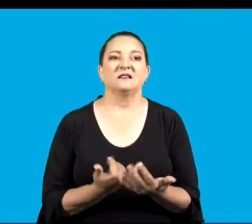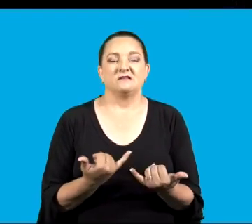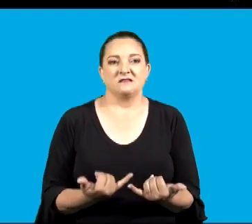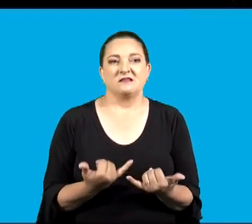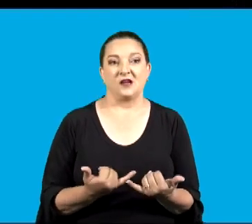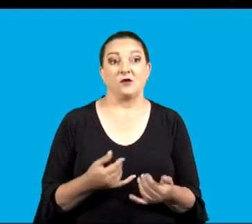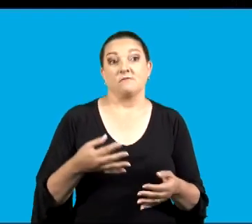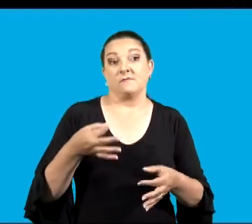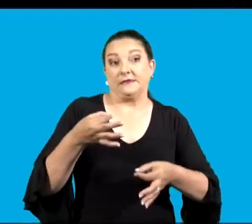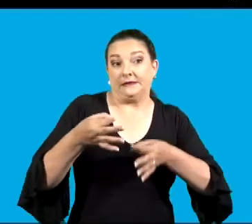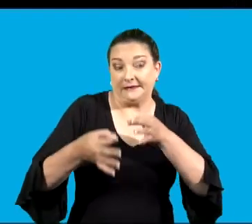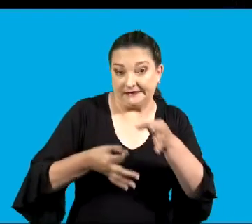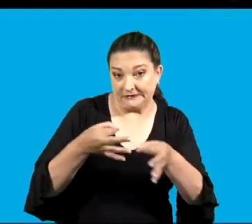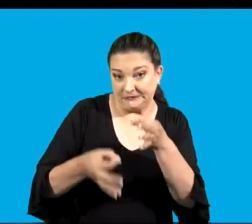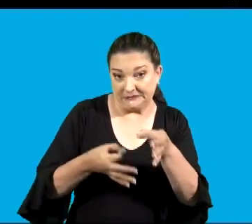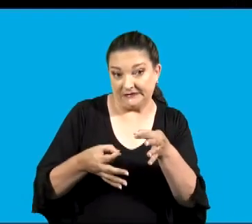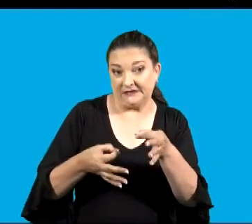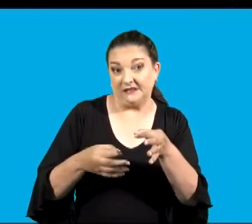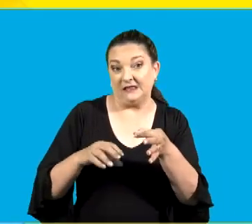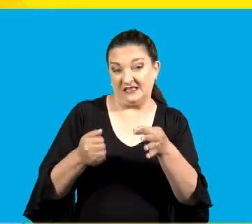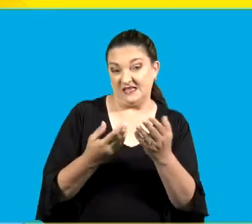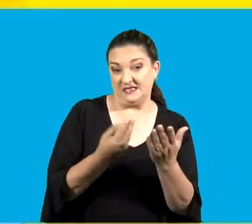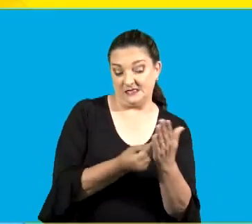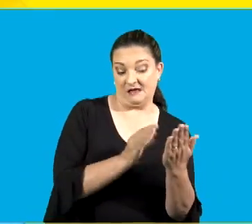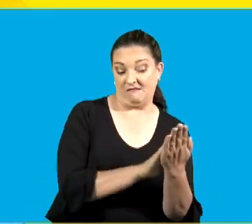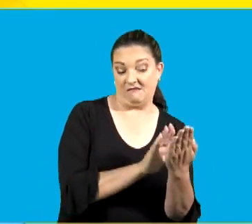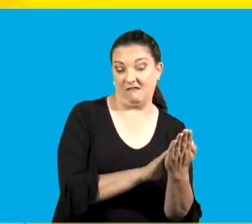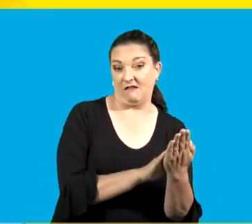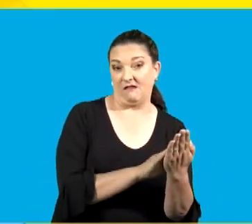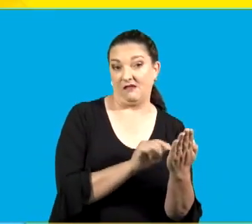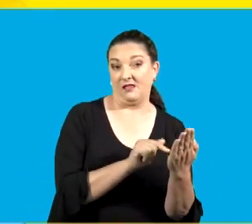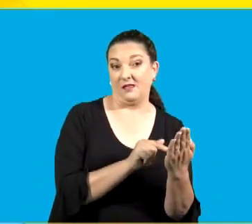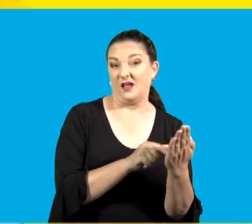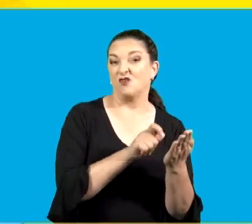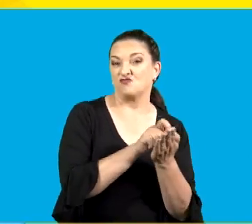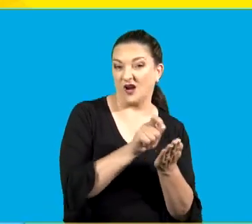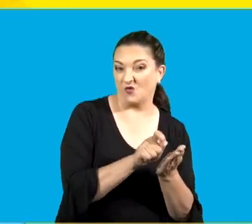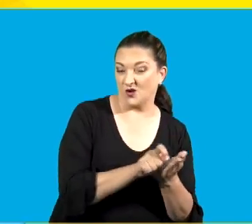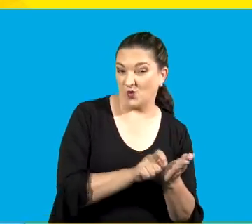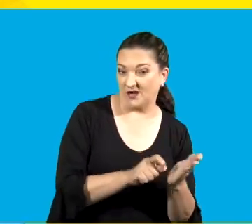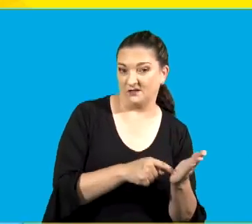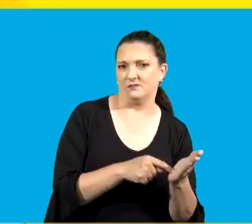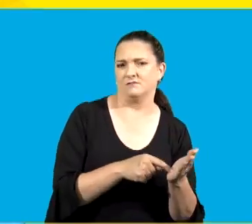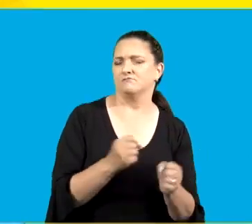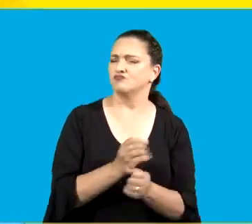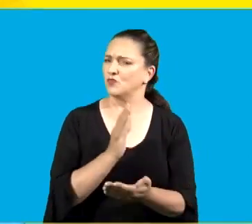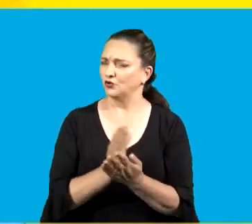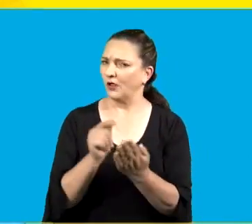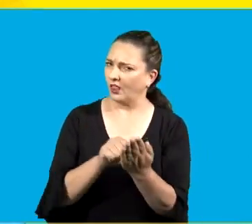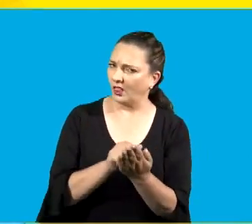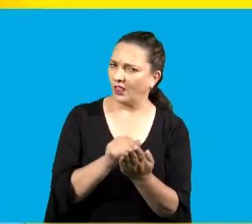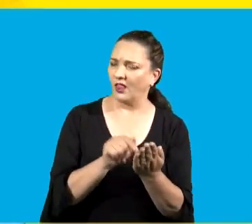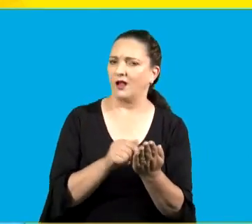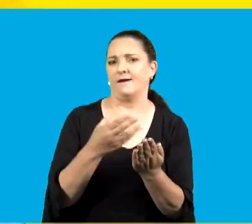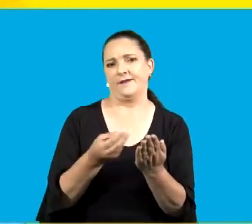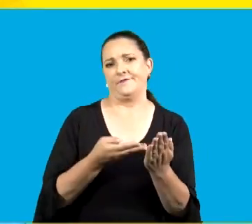I explain the activity that I have here with me, it will make sense to you when you also write. Make sure you also have a calculator